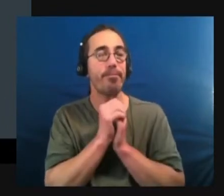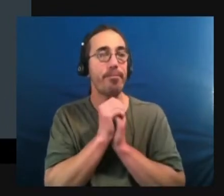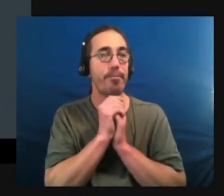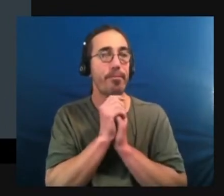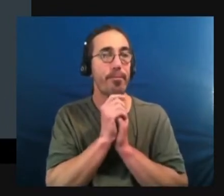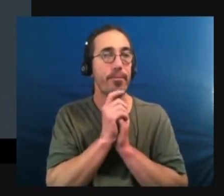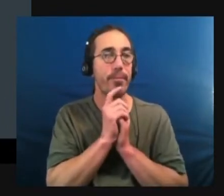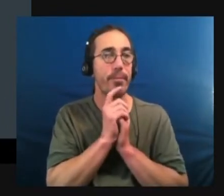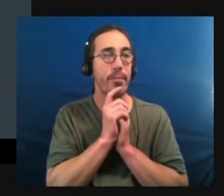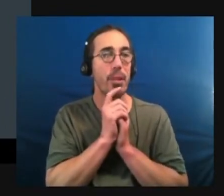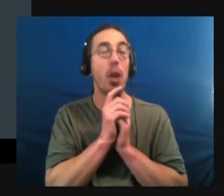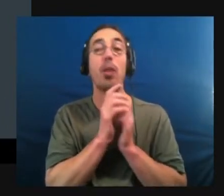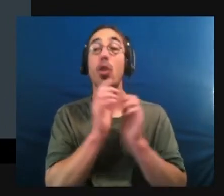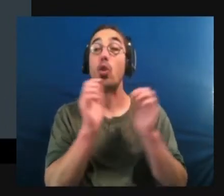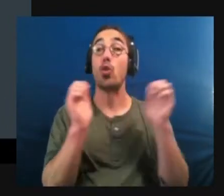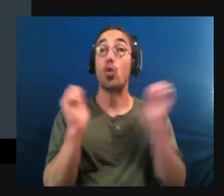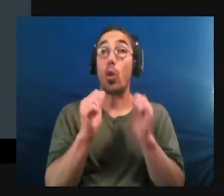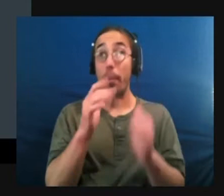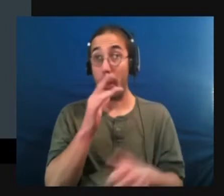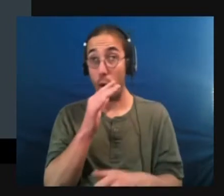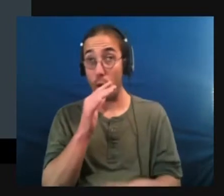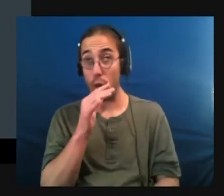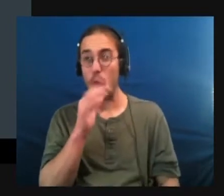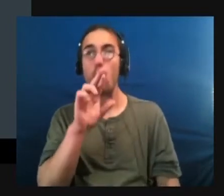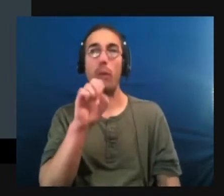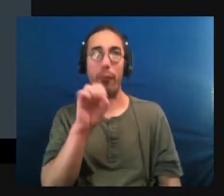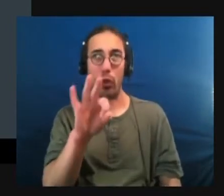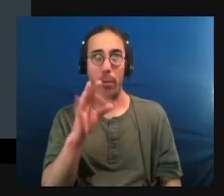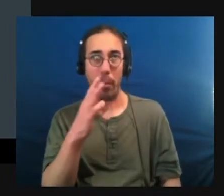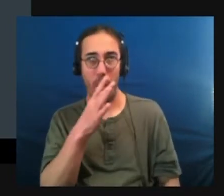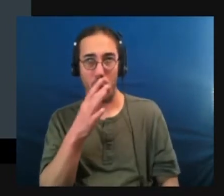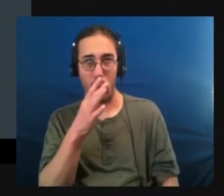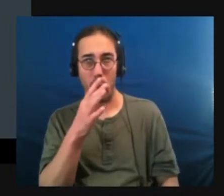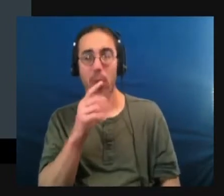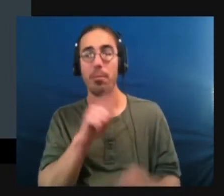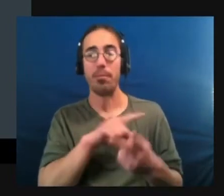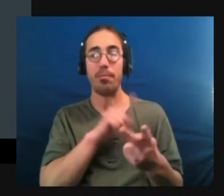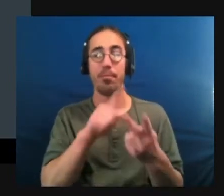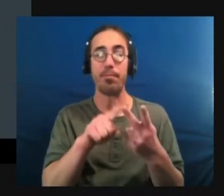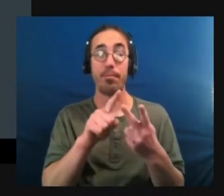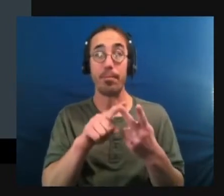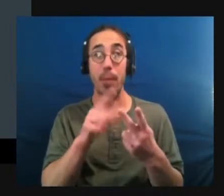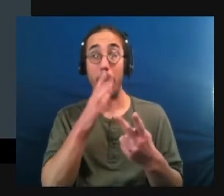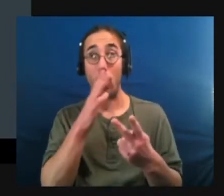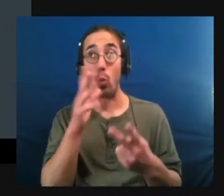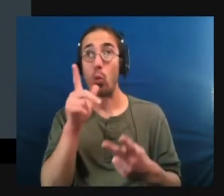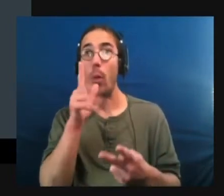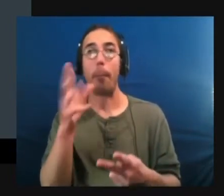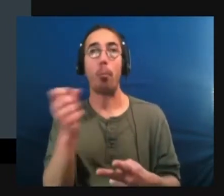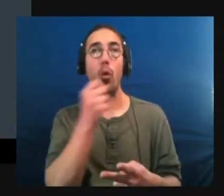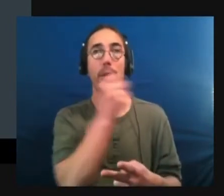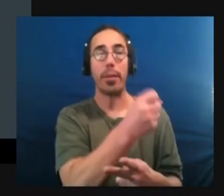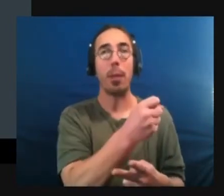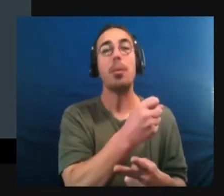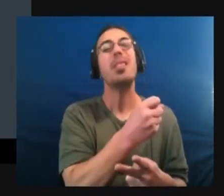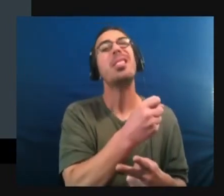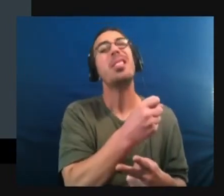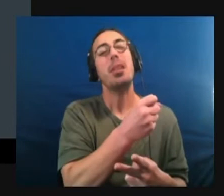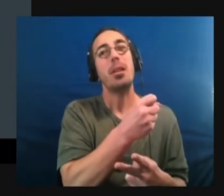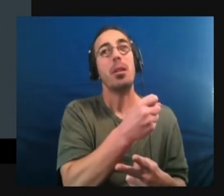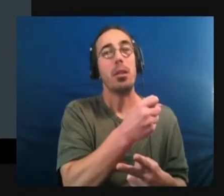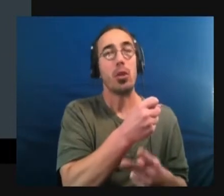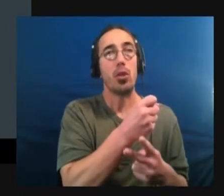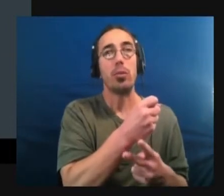cold mothers or mothers that were perceived and institutionalized for their differences. Both of